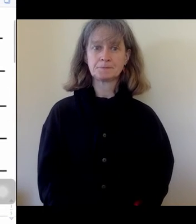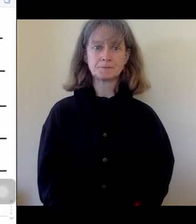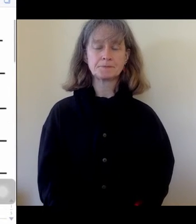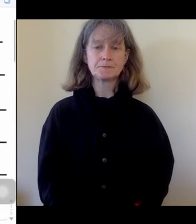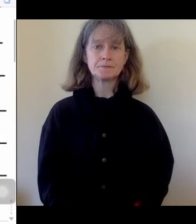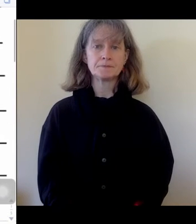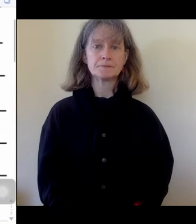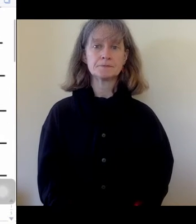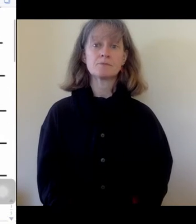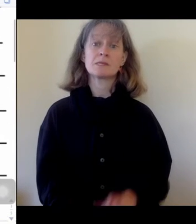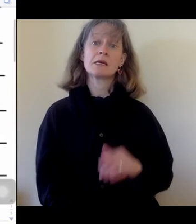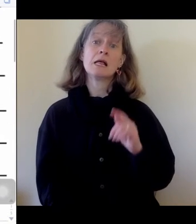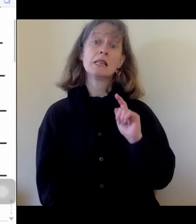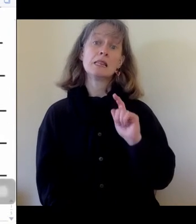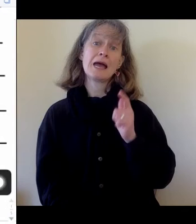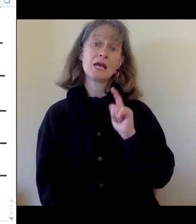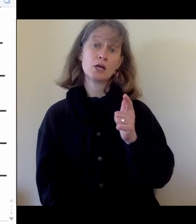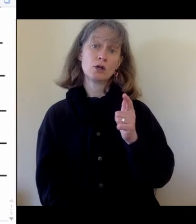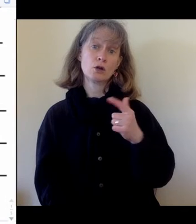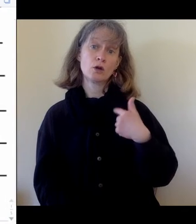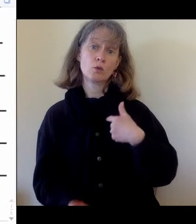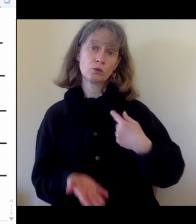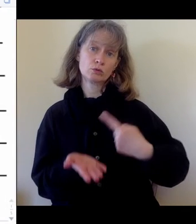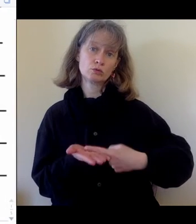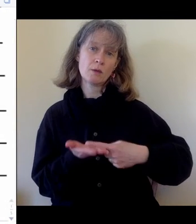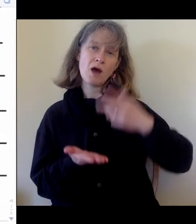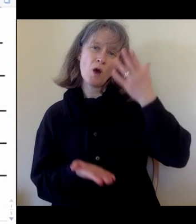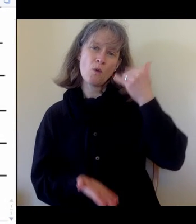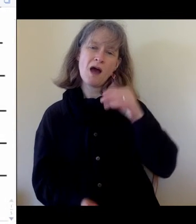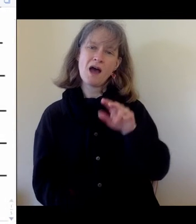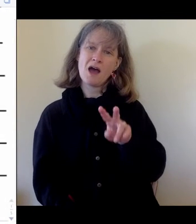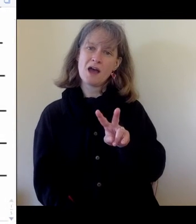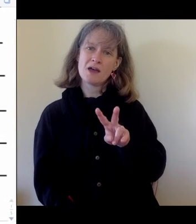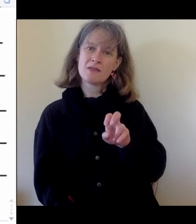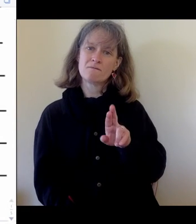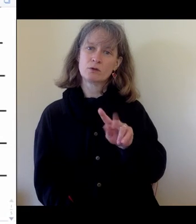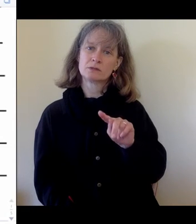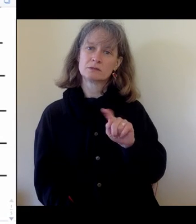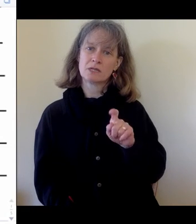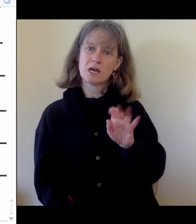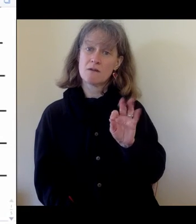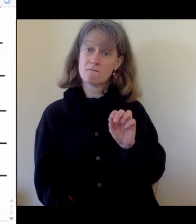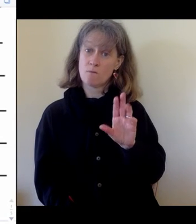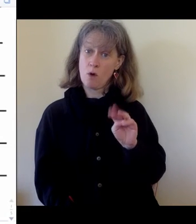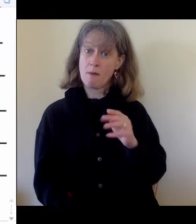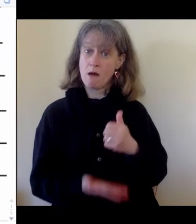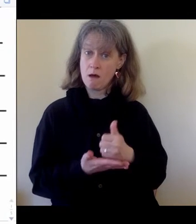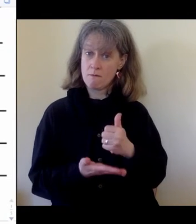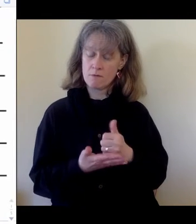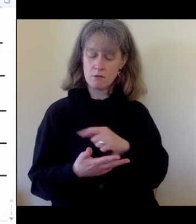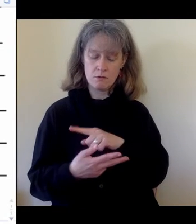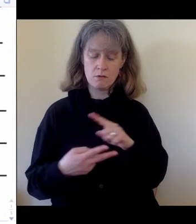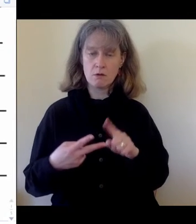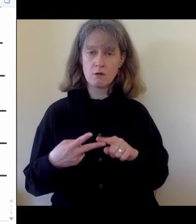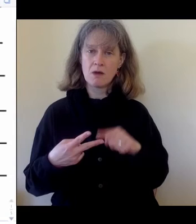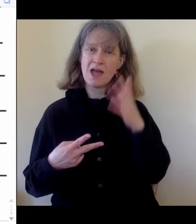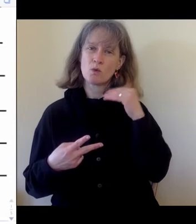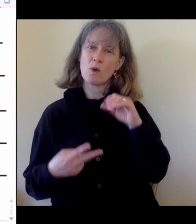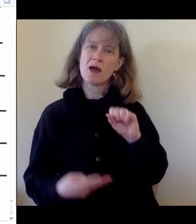Later on, we will talk about why vertex form is useful and why standard form is